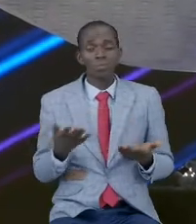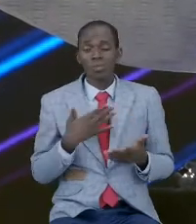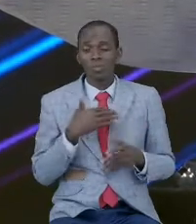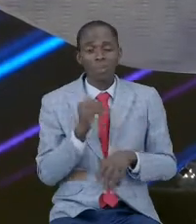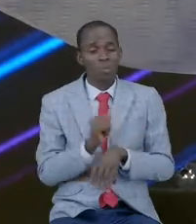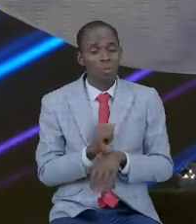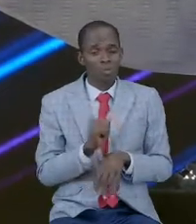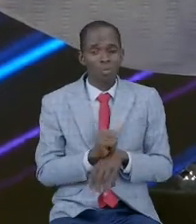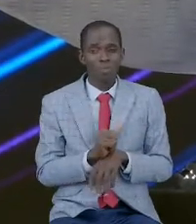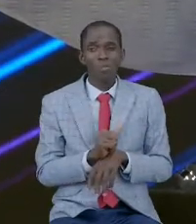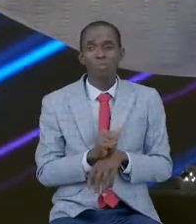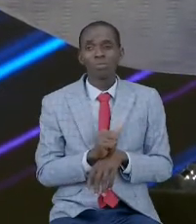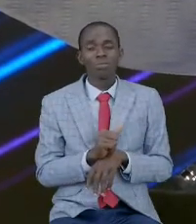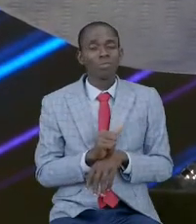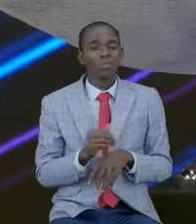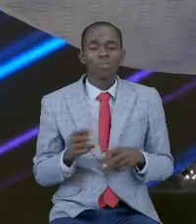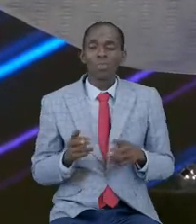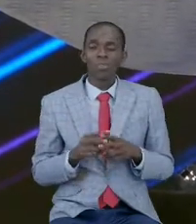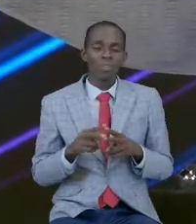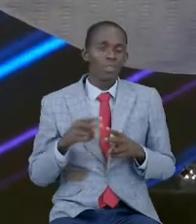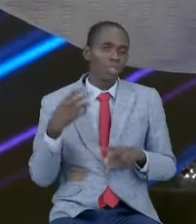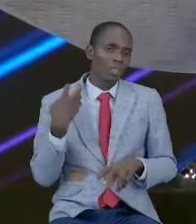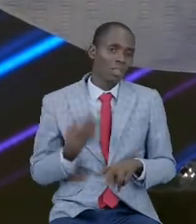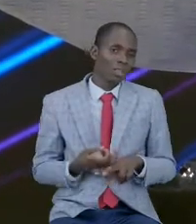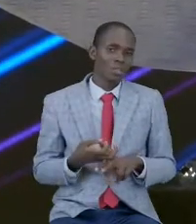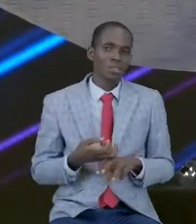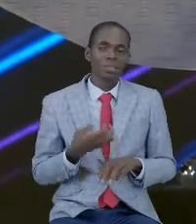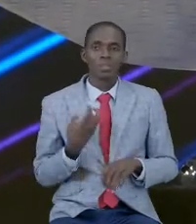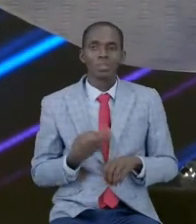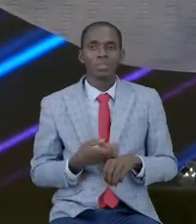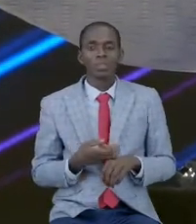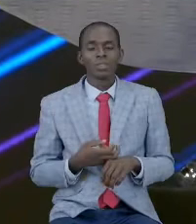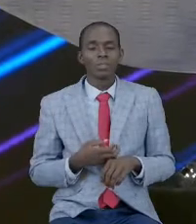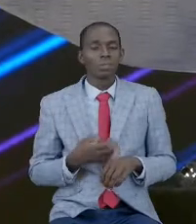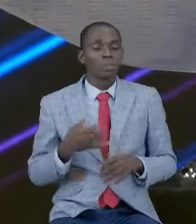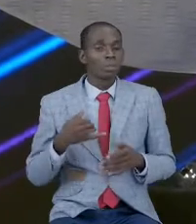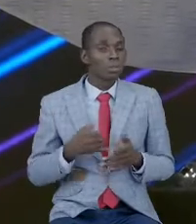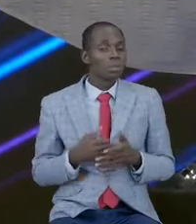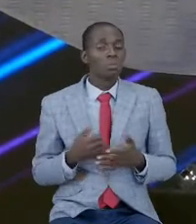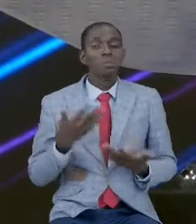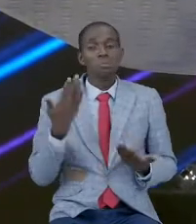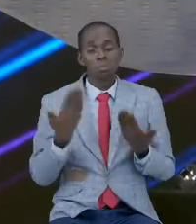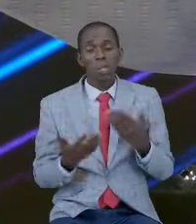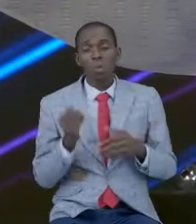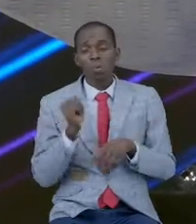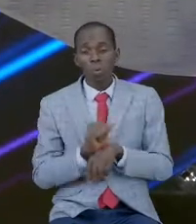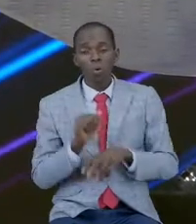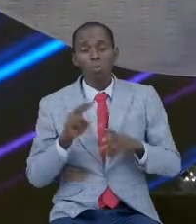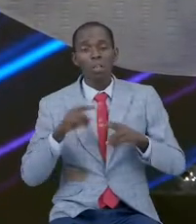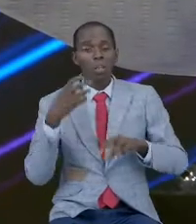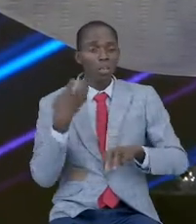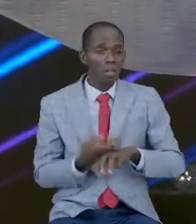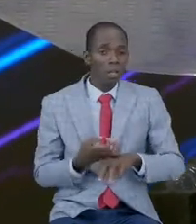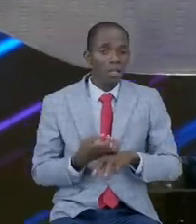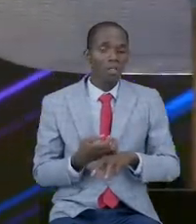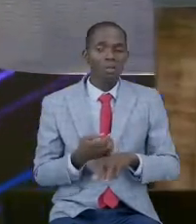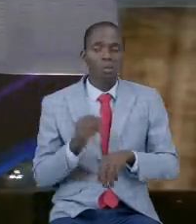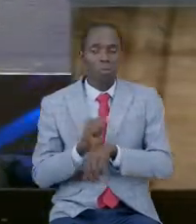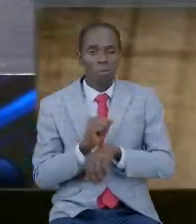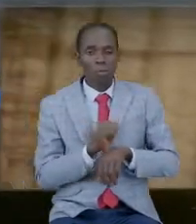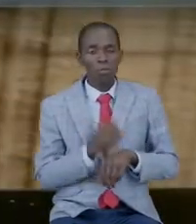hard, might work kind of industriously, but if our lives,